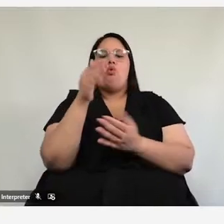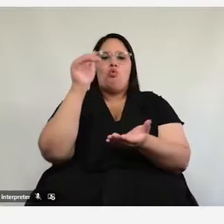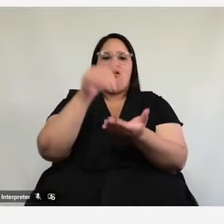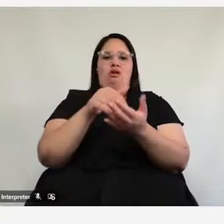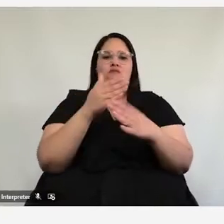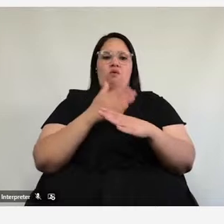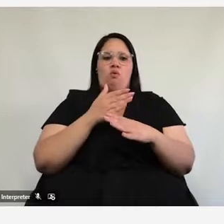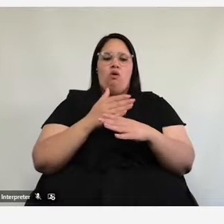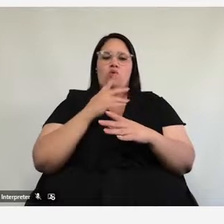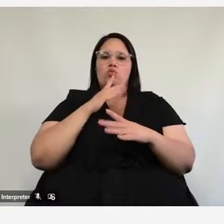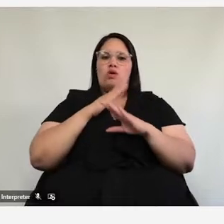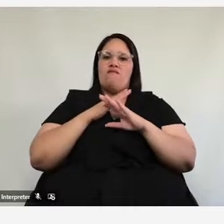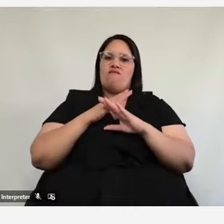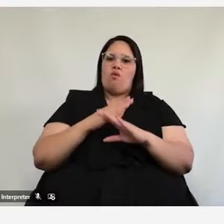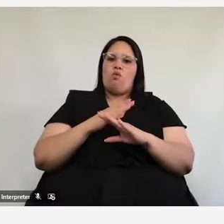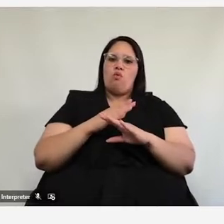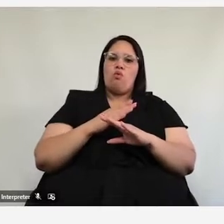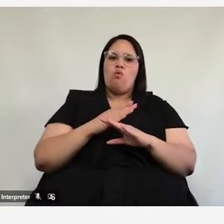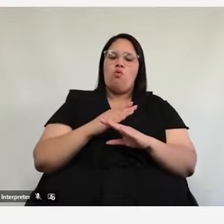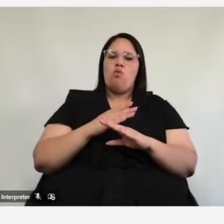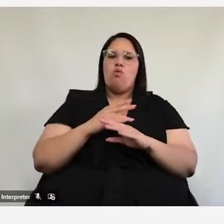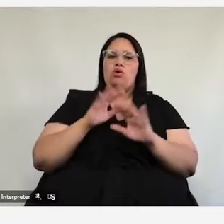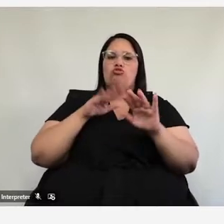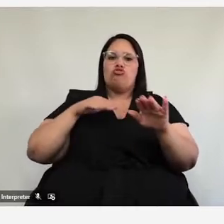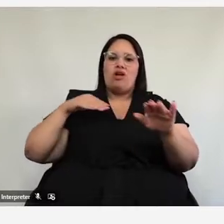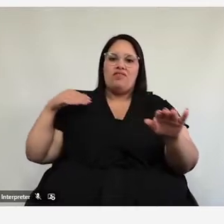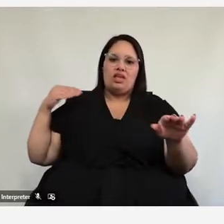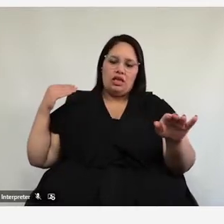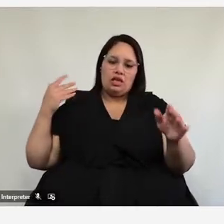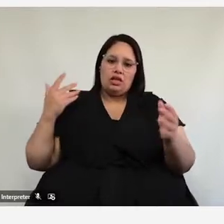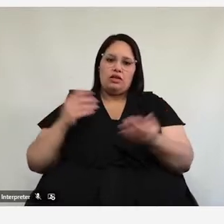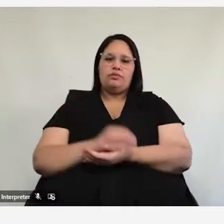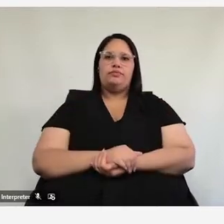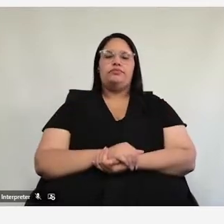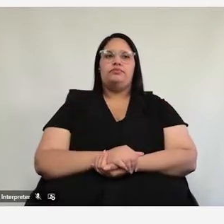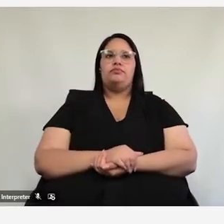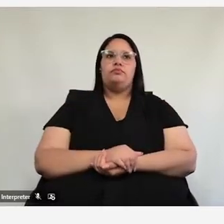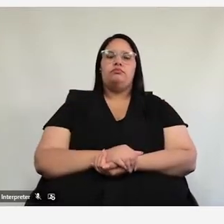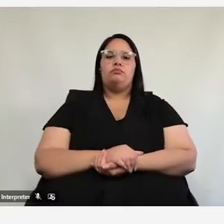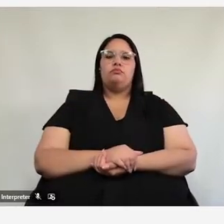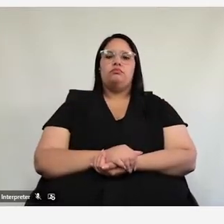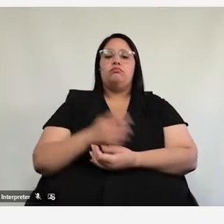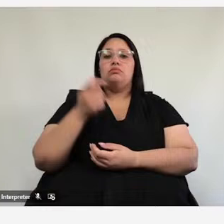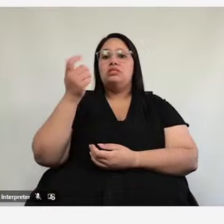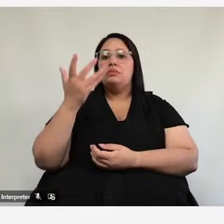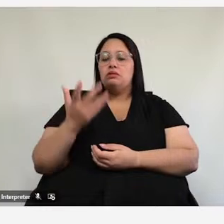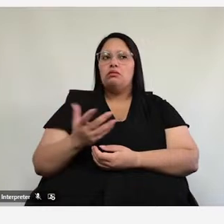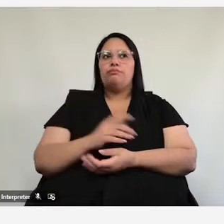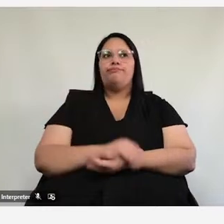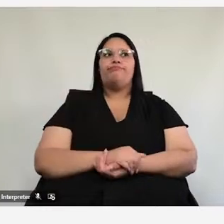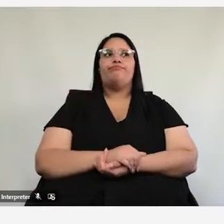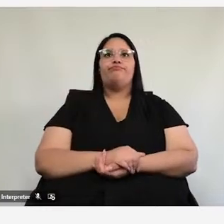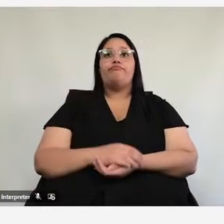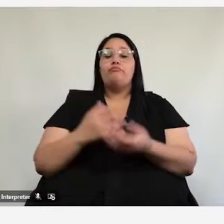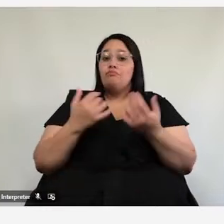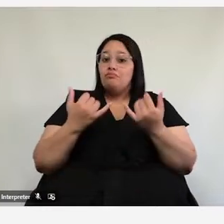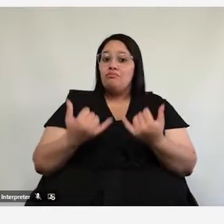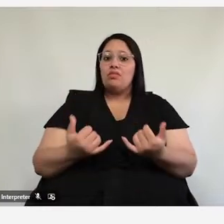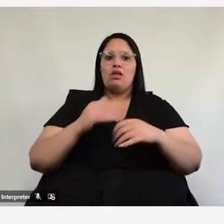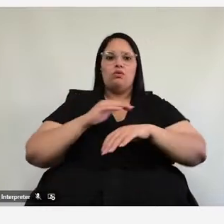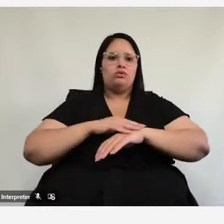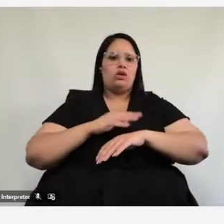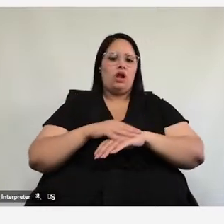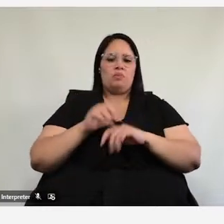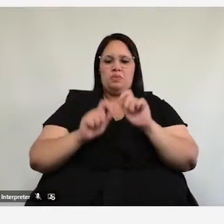by avoiding traffic congestion. Somlomo, it is at the moment when our people try